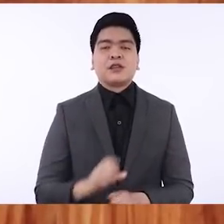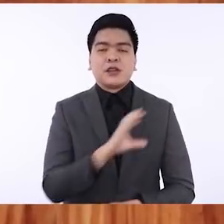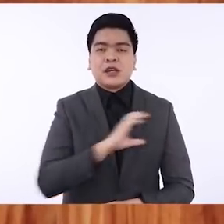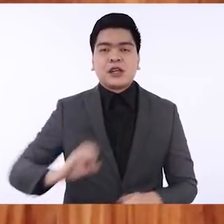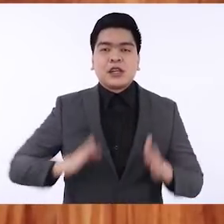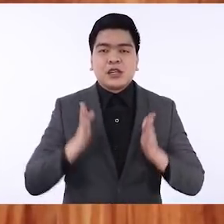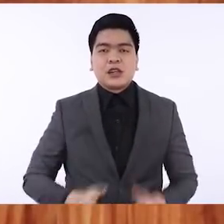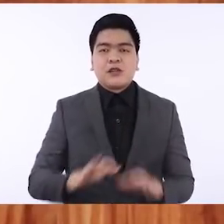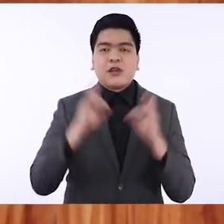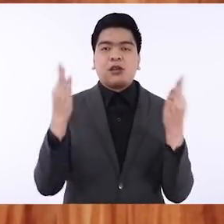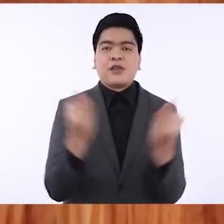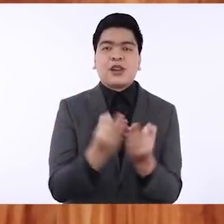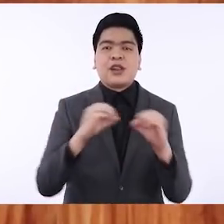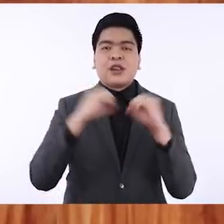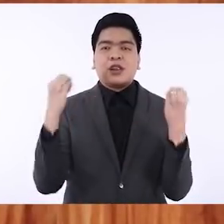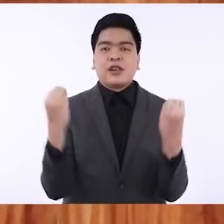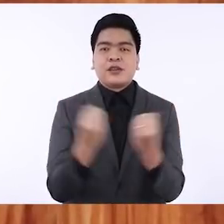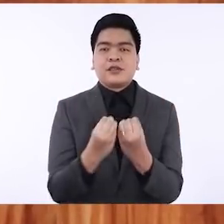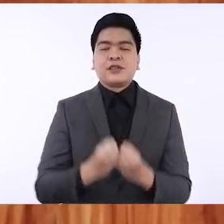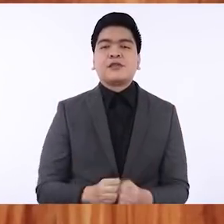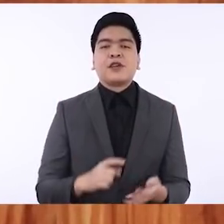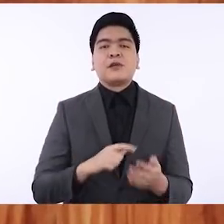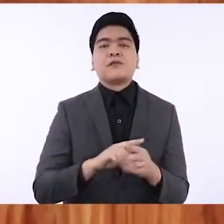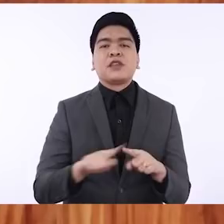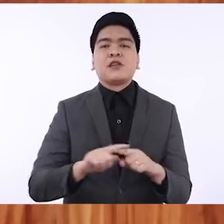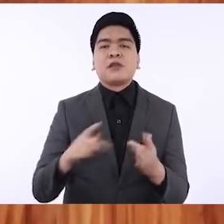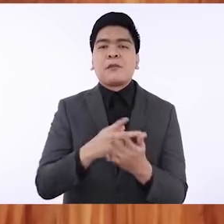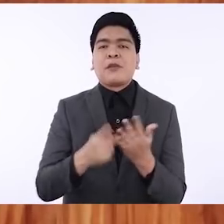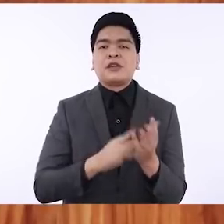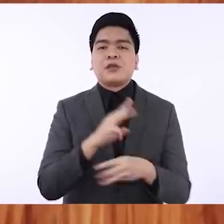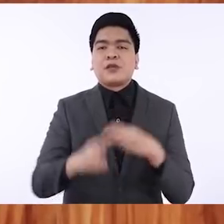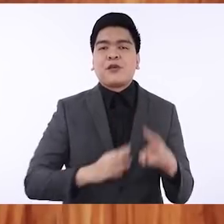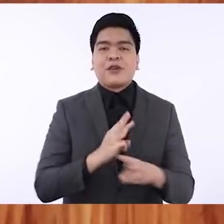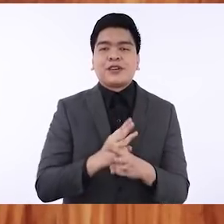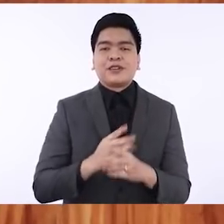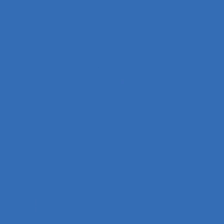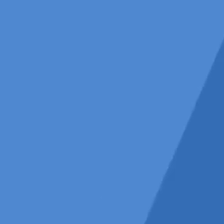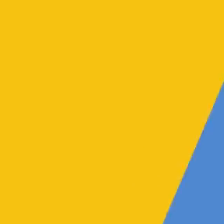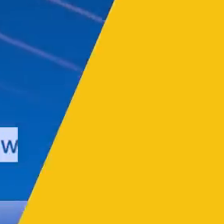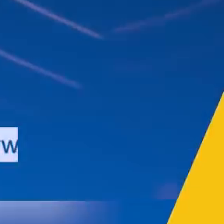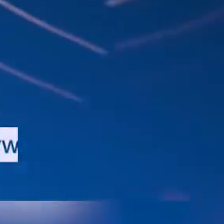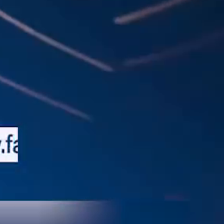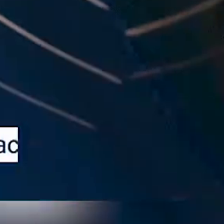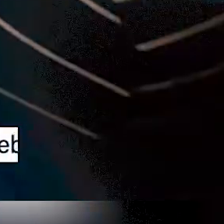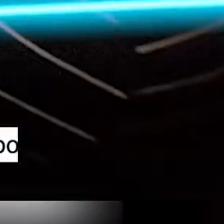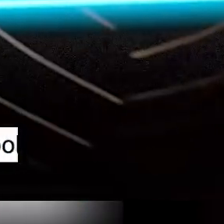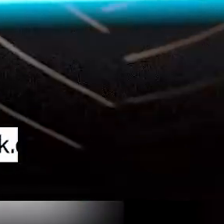by the Christian family organizations in the different parts of the world.